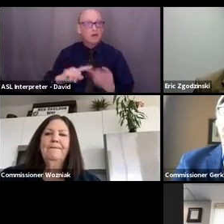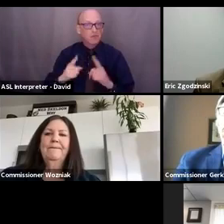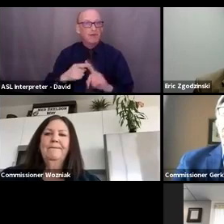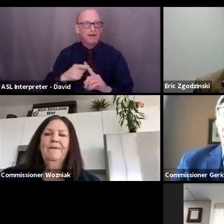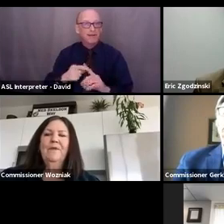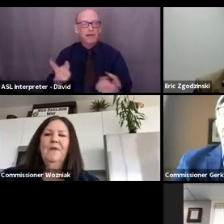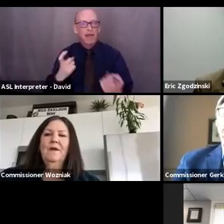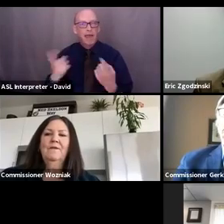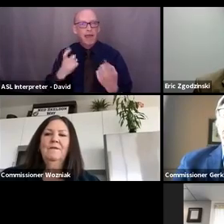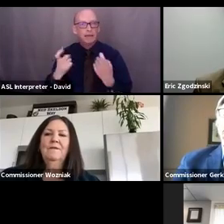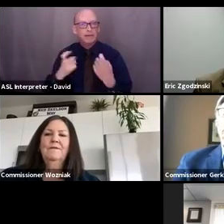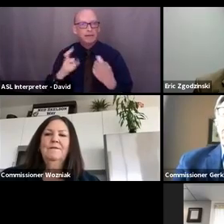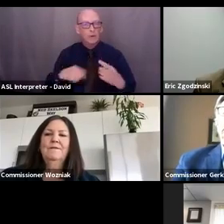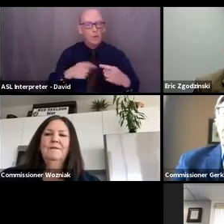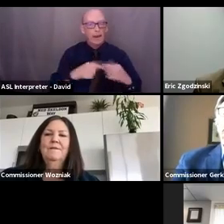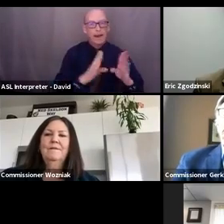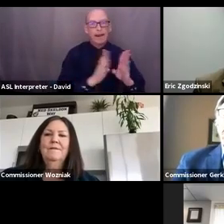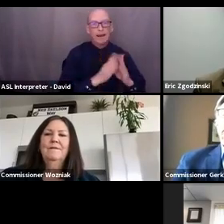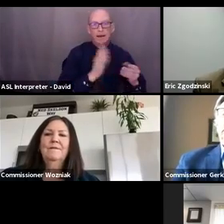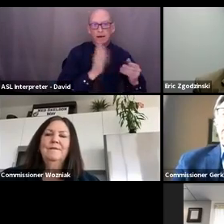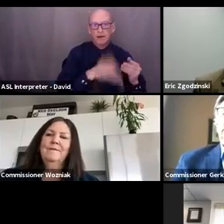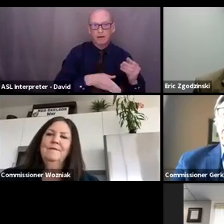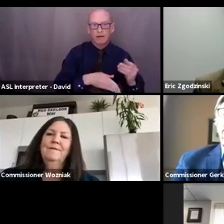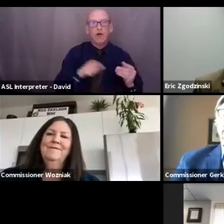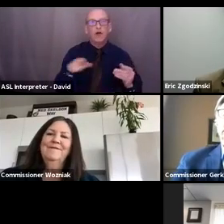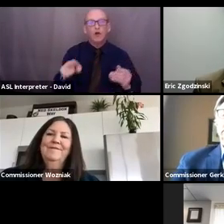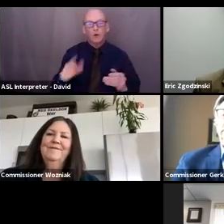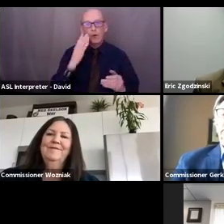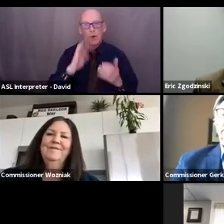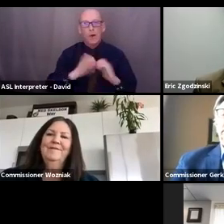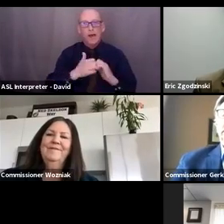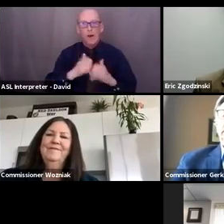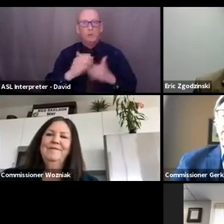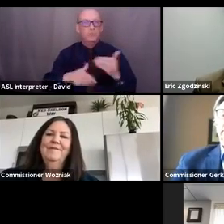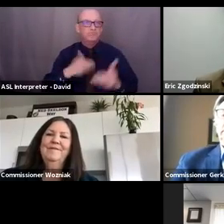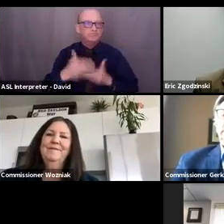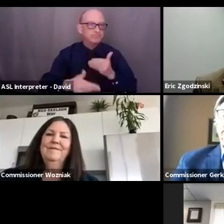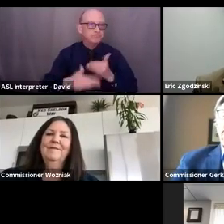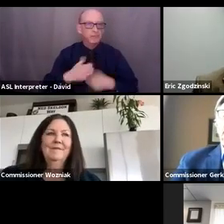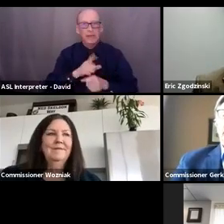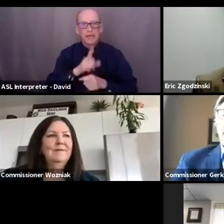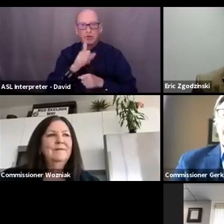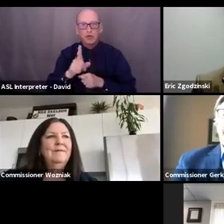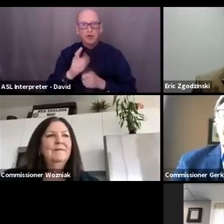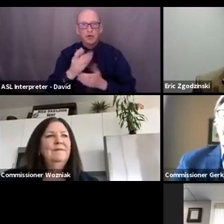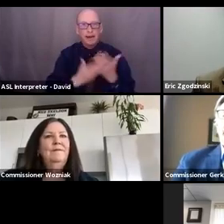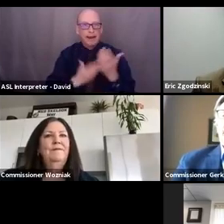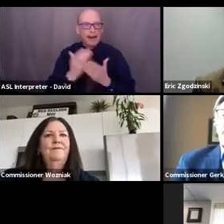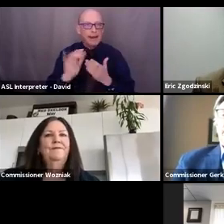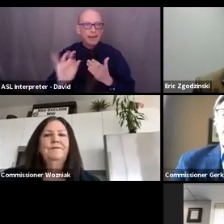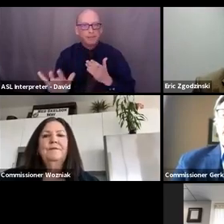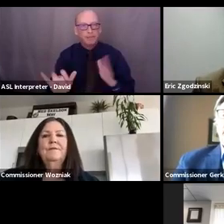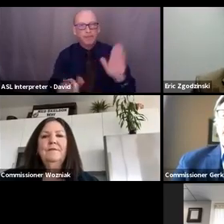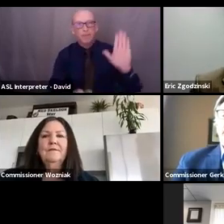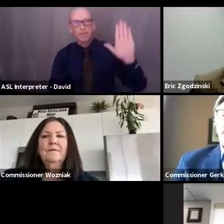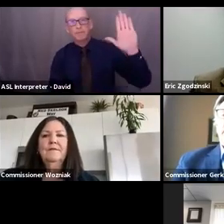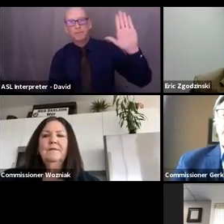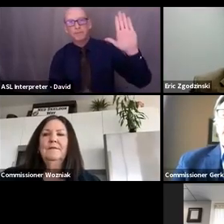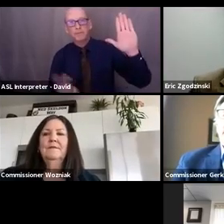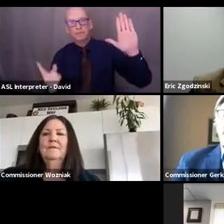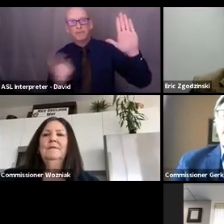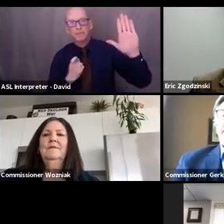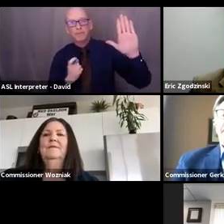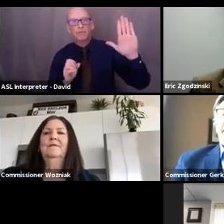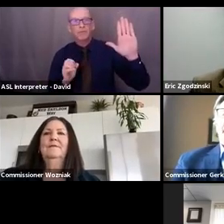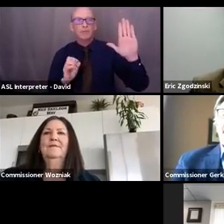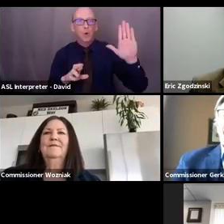news briefing is over. So you all know the drill on that. Make sure that you raise your hand to let us know you want to ask a question, or